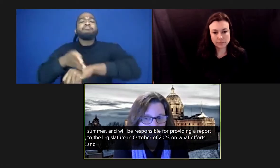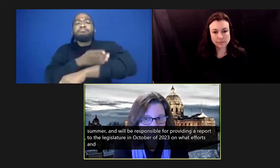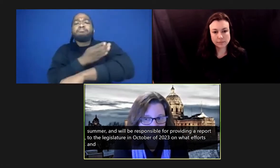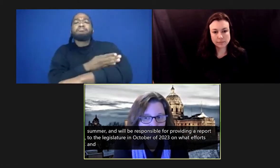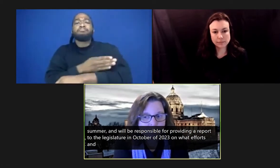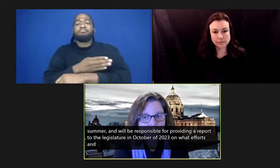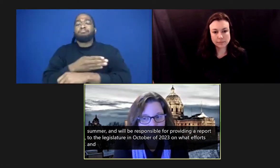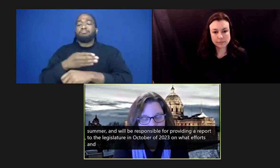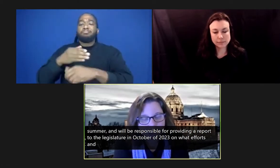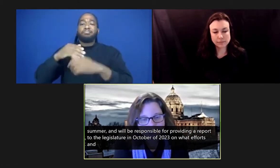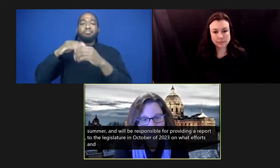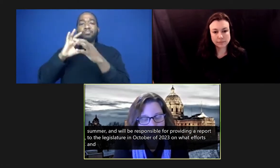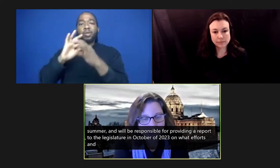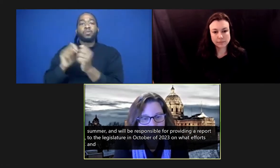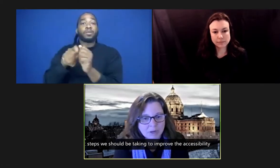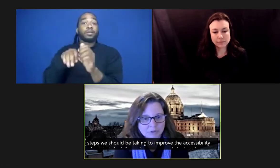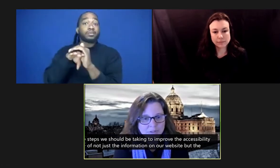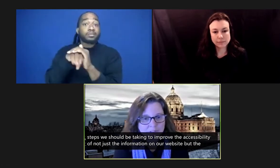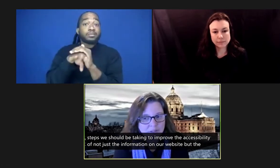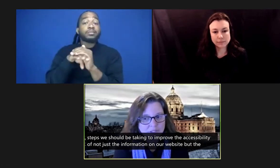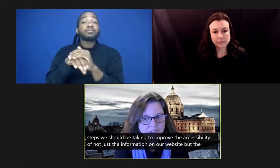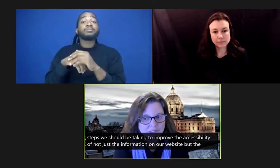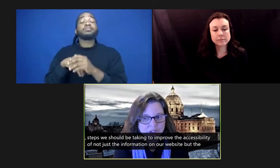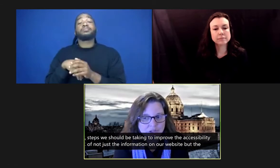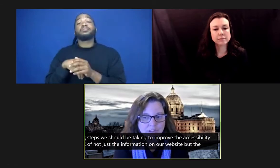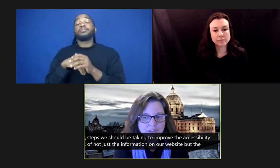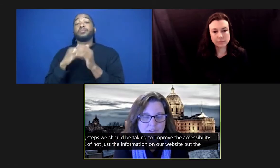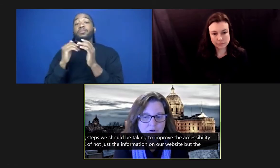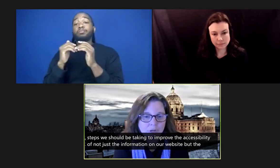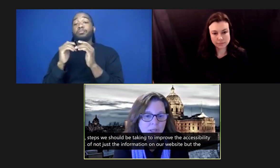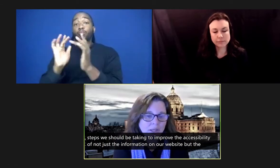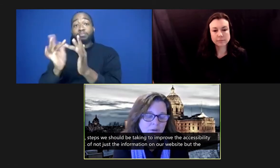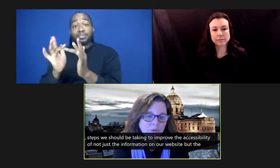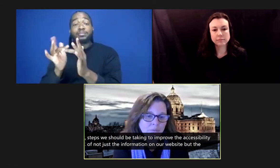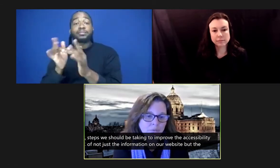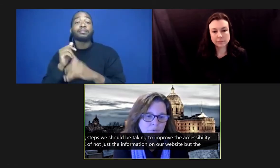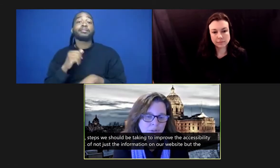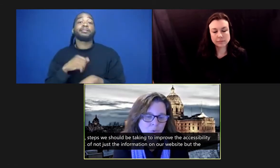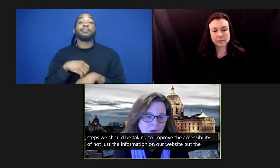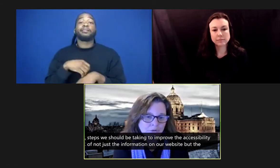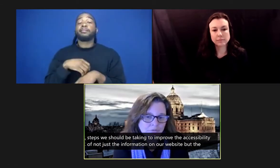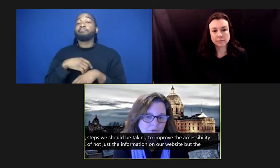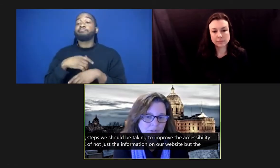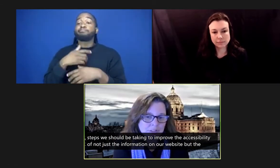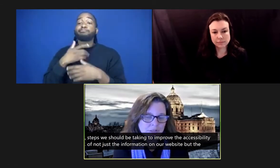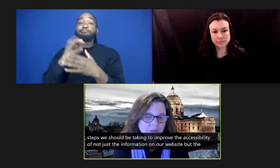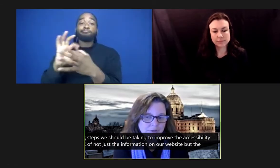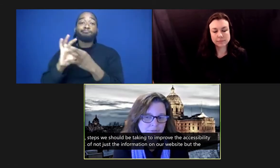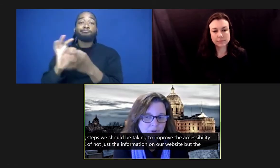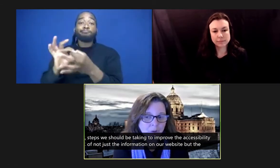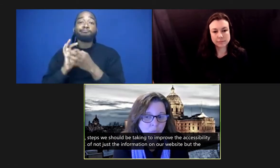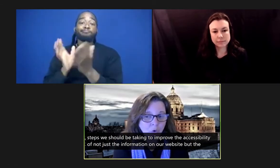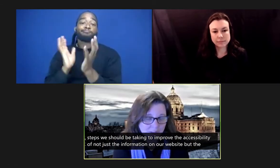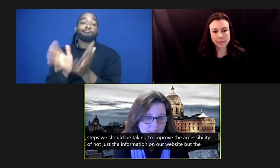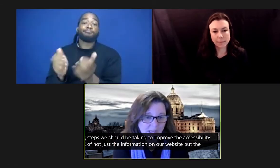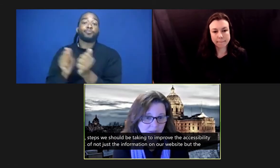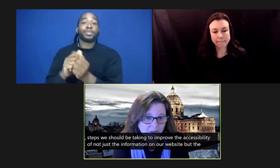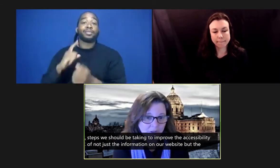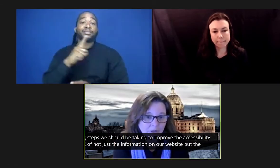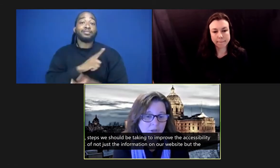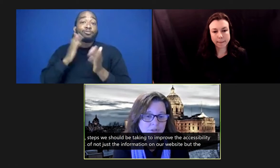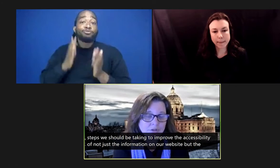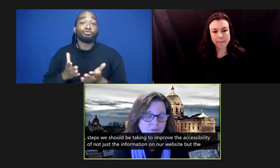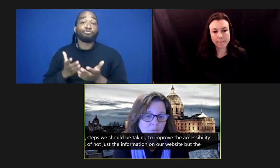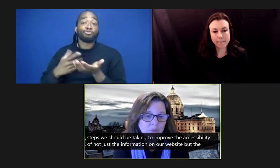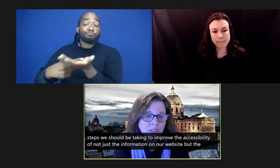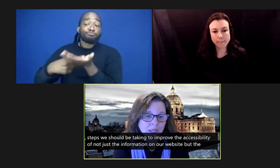ability to participate and interact with members of the legislature. And so it would be really wonderful to work